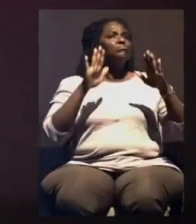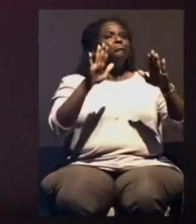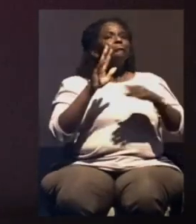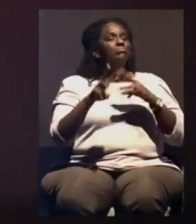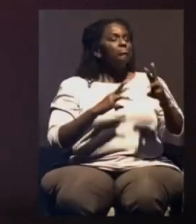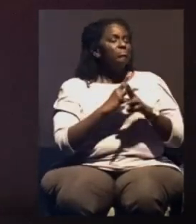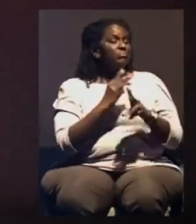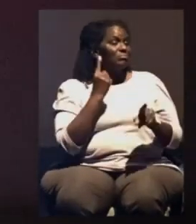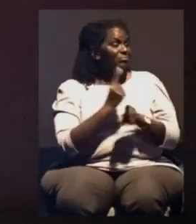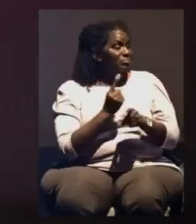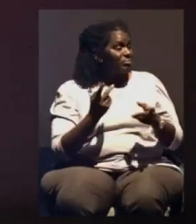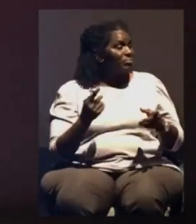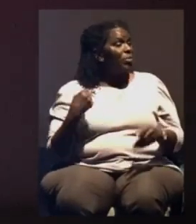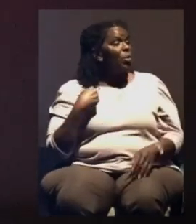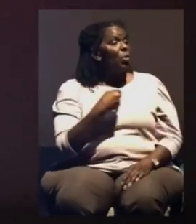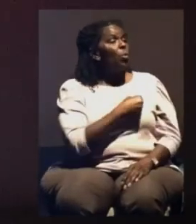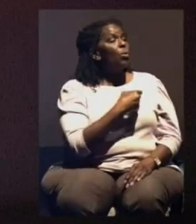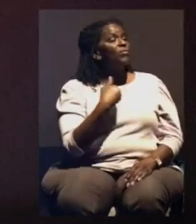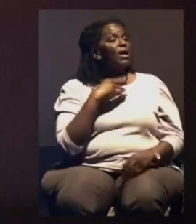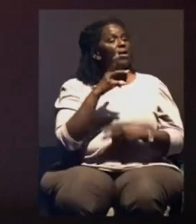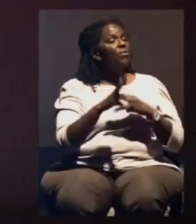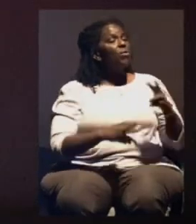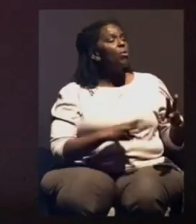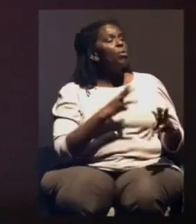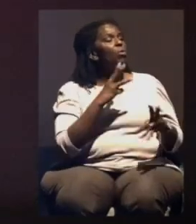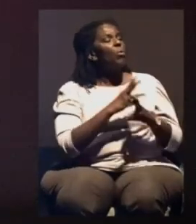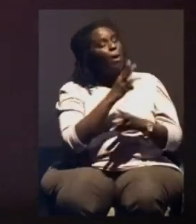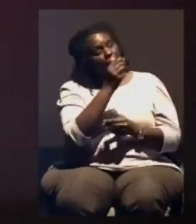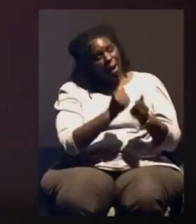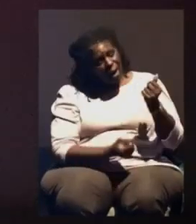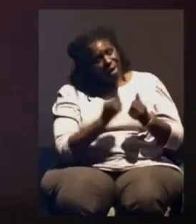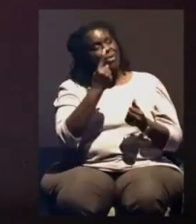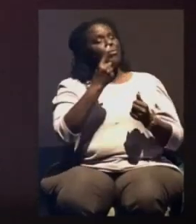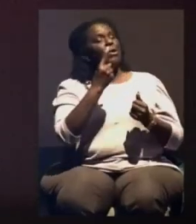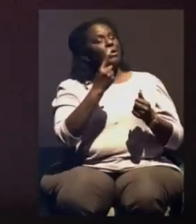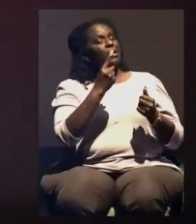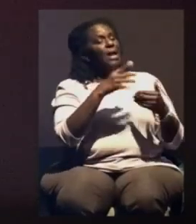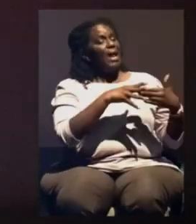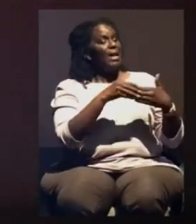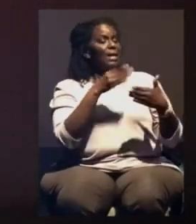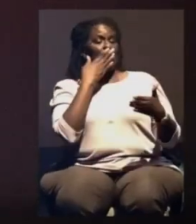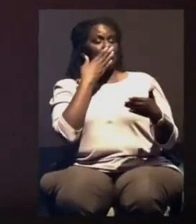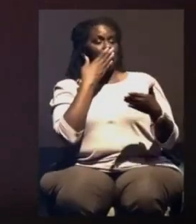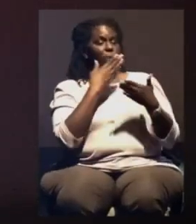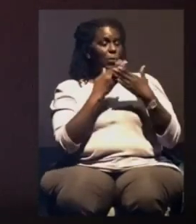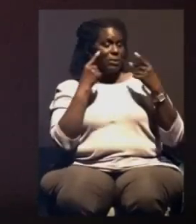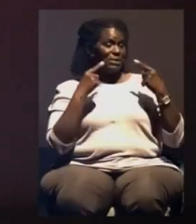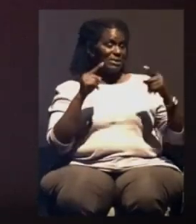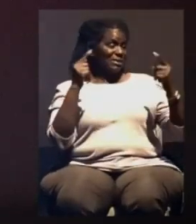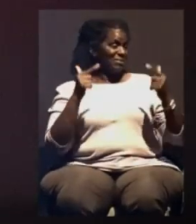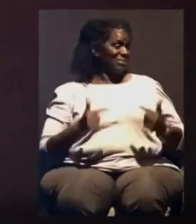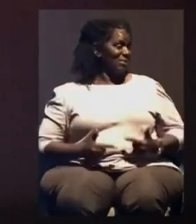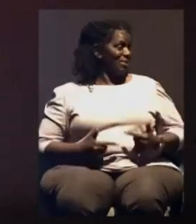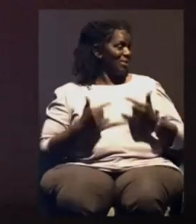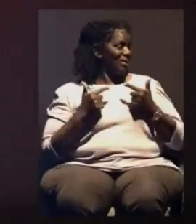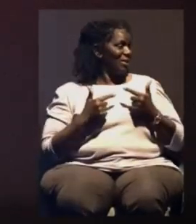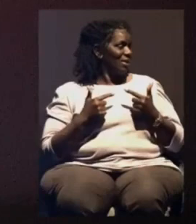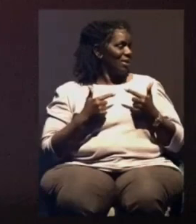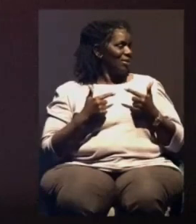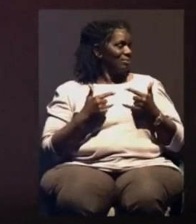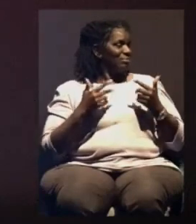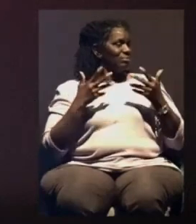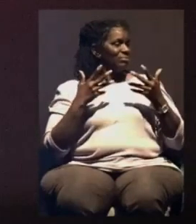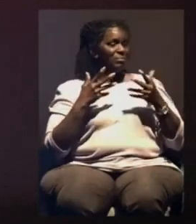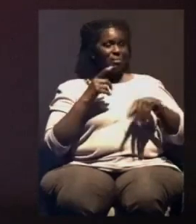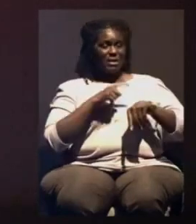we? We'd have a world in which everyone was leading a good, successful life. So let me wrap up